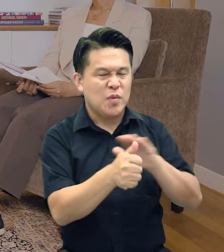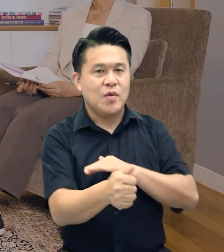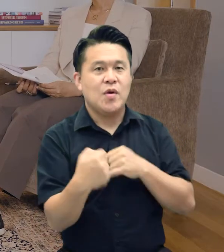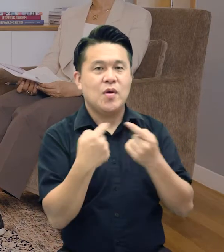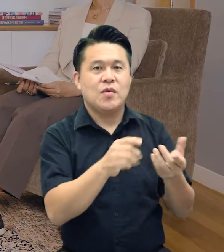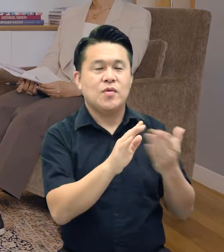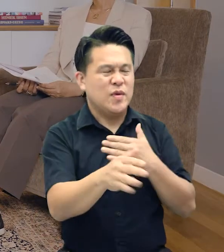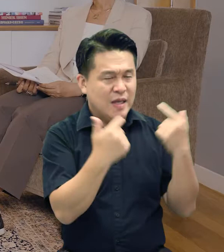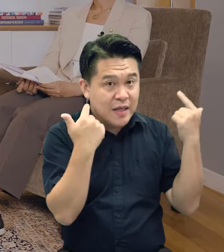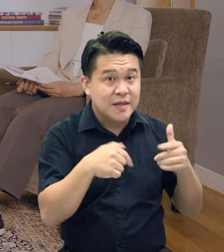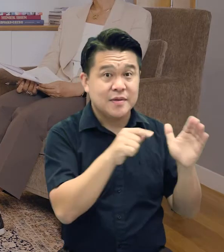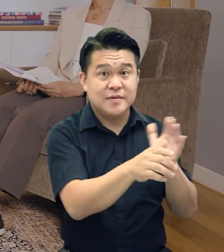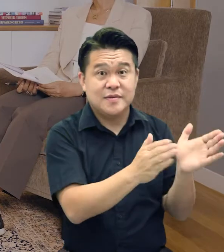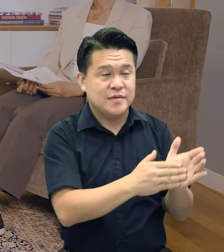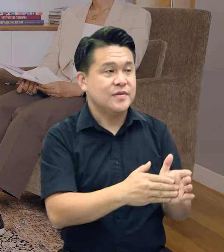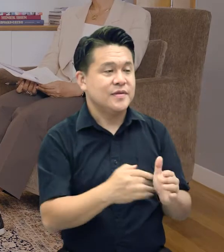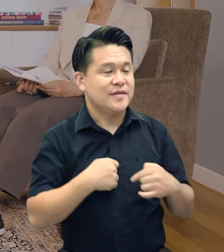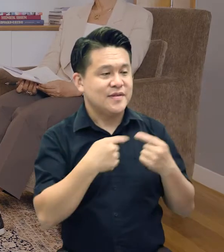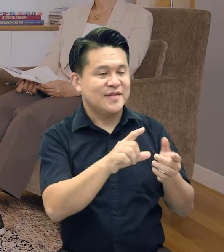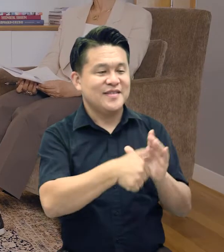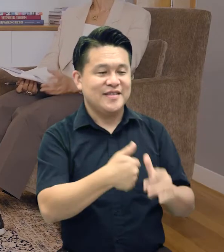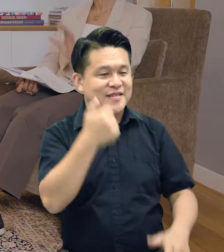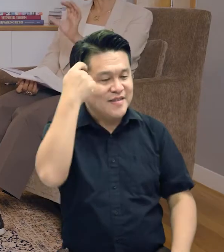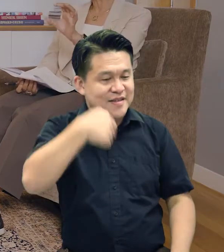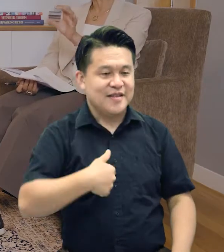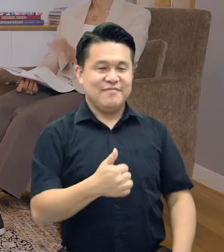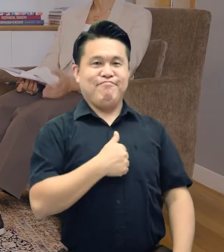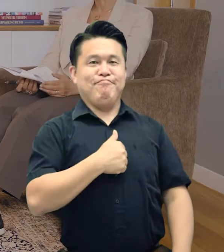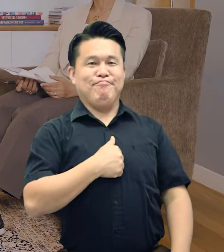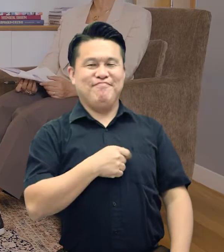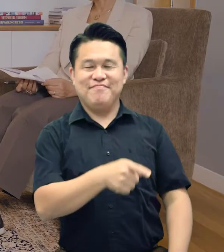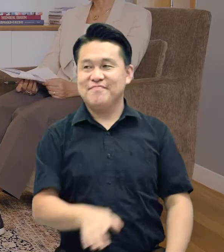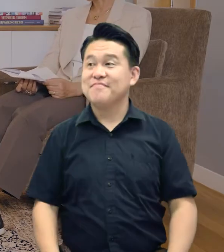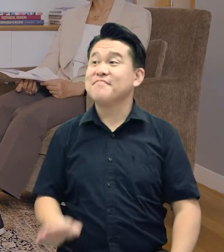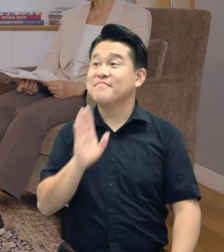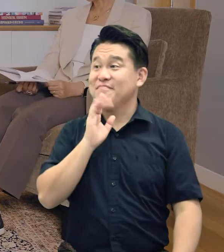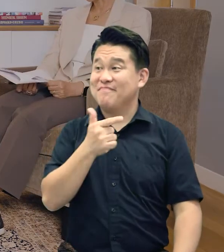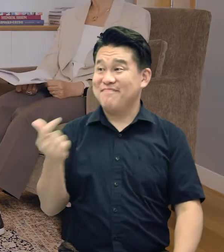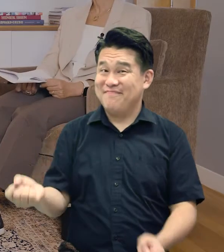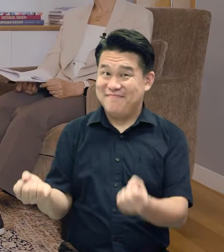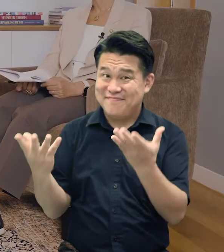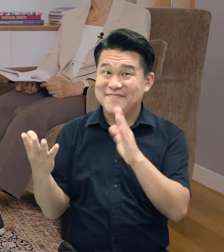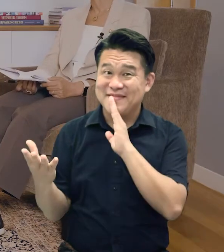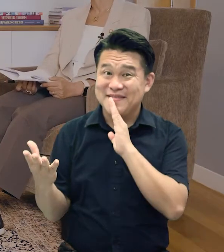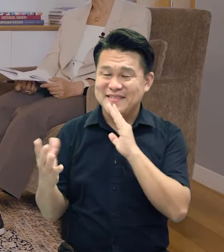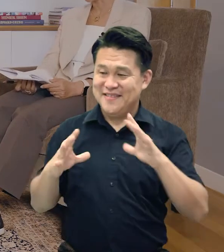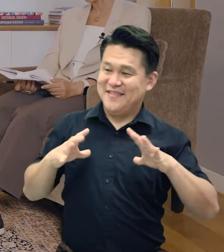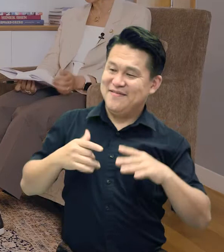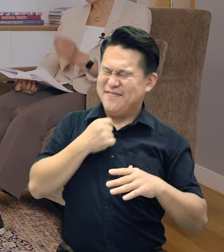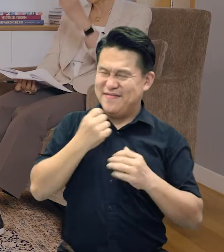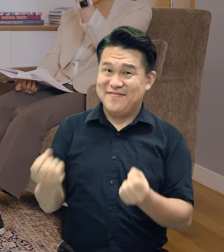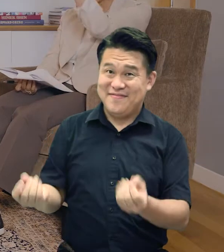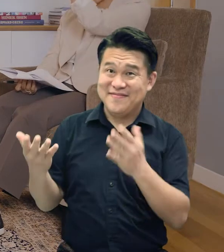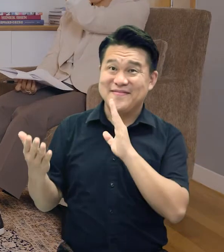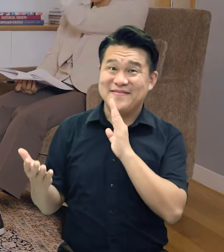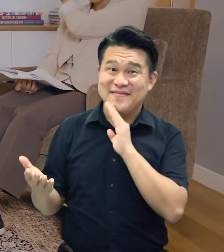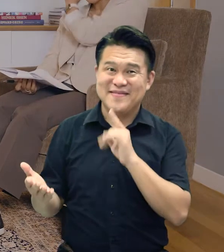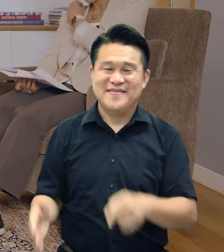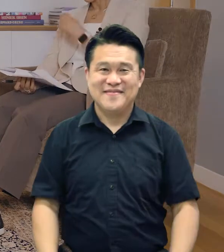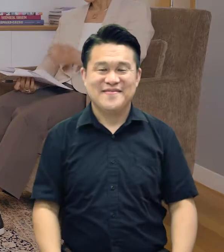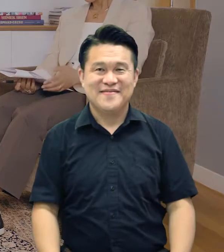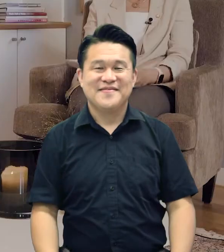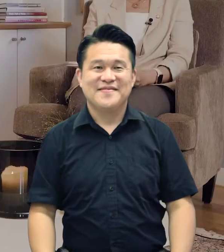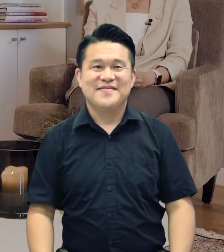here, it was very much active. I even walked in the parade. Very big festival. Yes. Very proud festival. Absolutely.